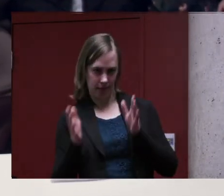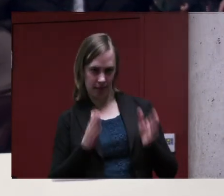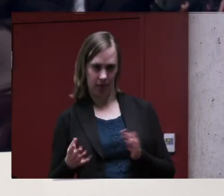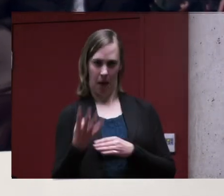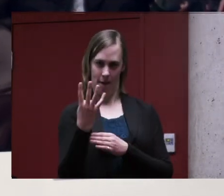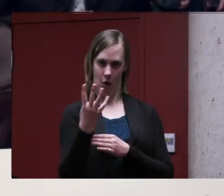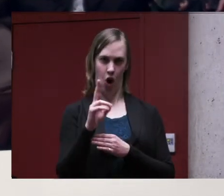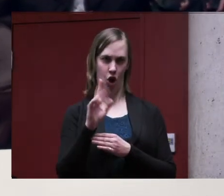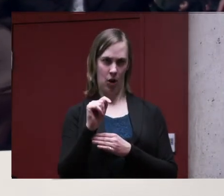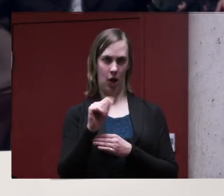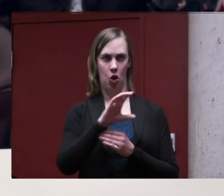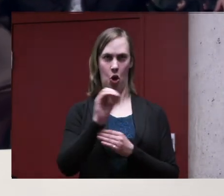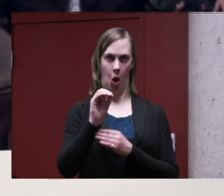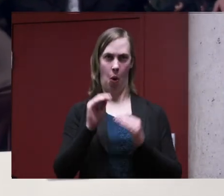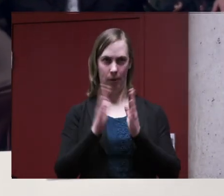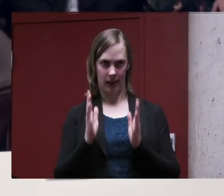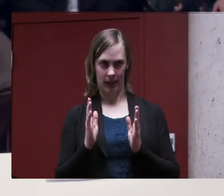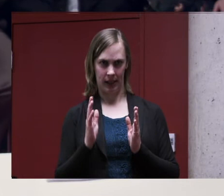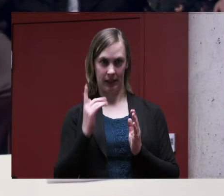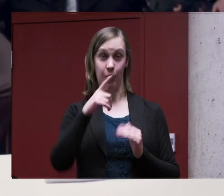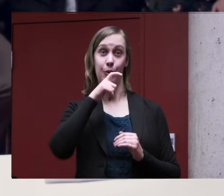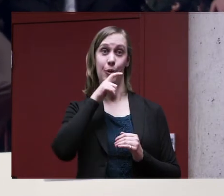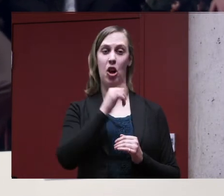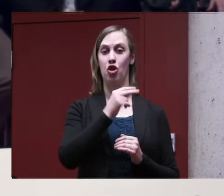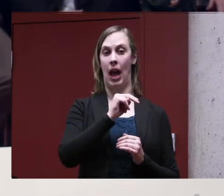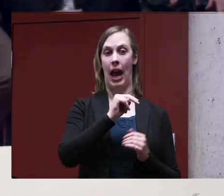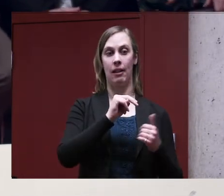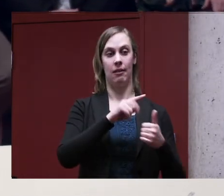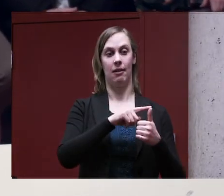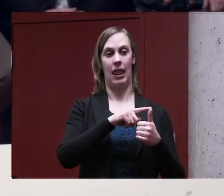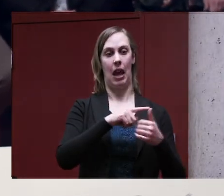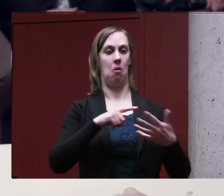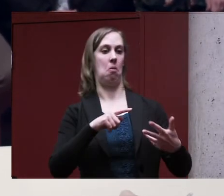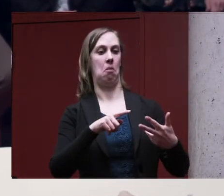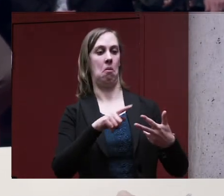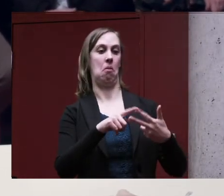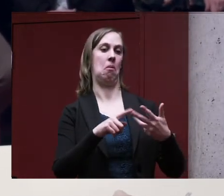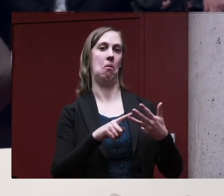co-housing, I would call it, for Jen and hopefully 3 other highly disabled people.